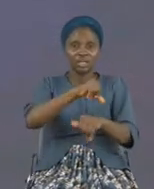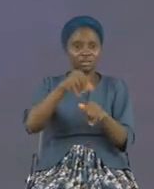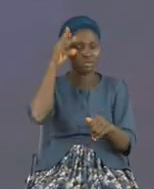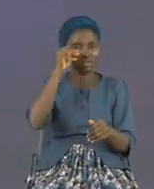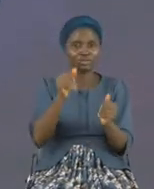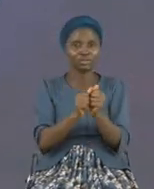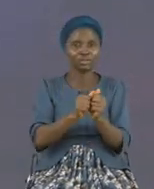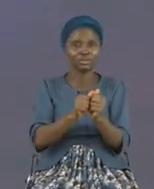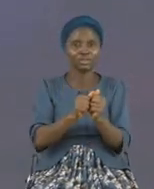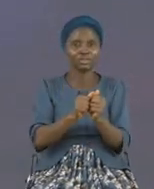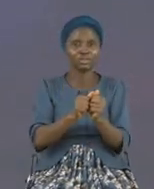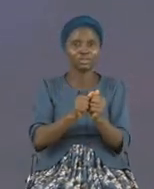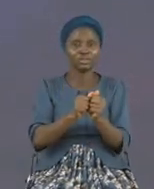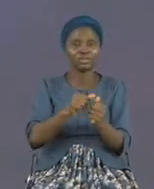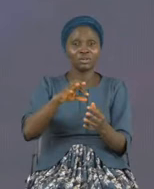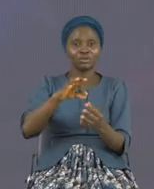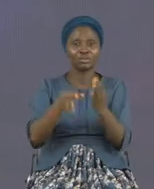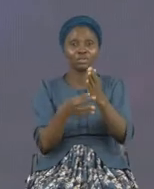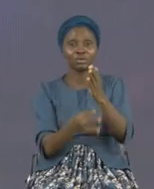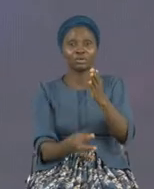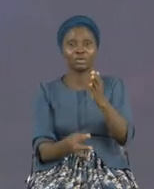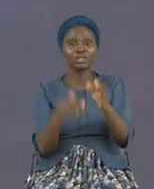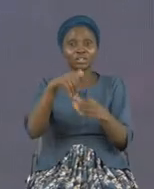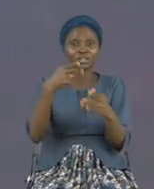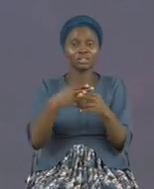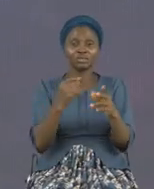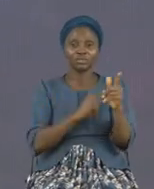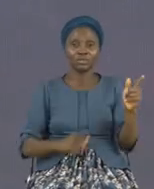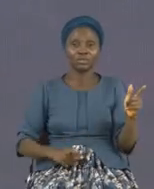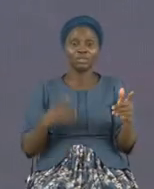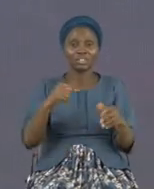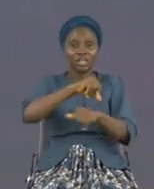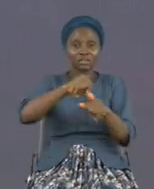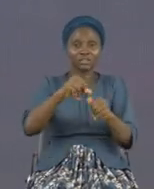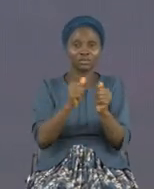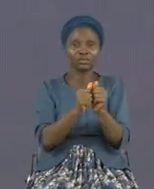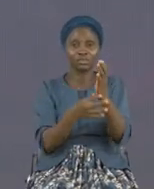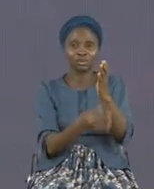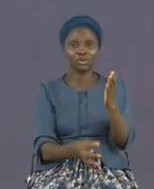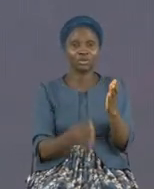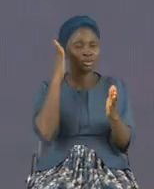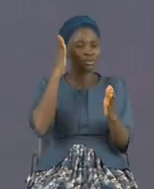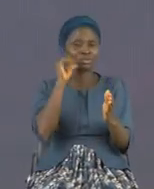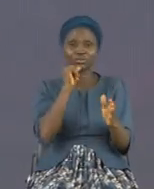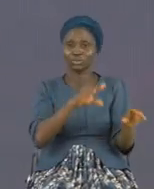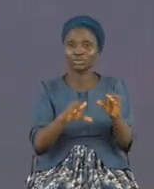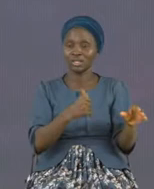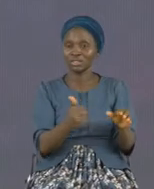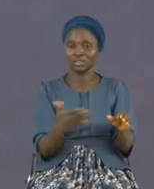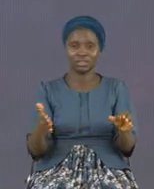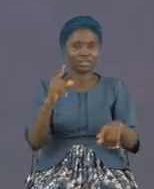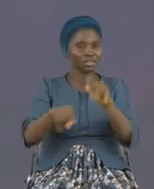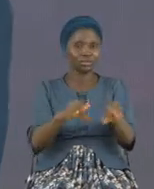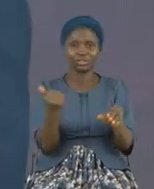Lord. The anointing with oil will not do anything but the name. Anointing with oil in